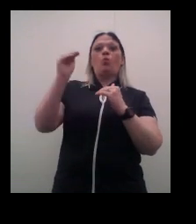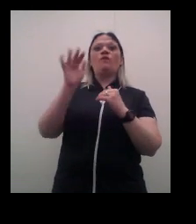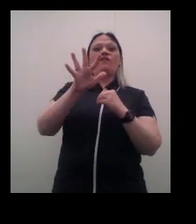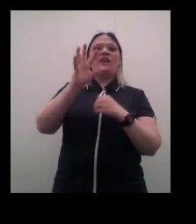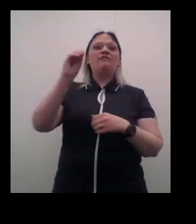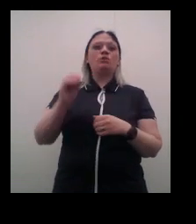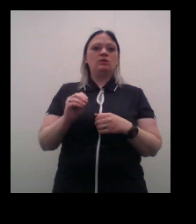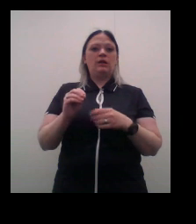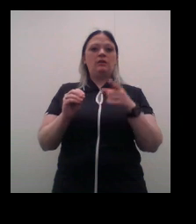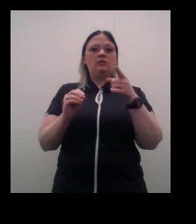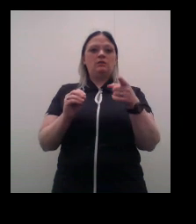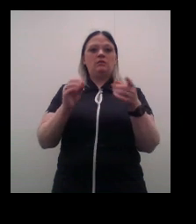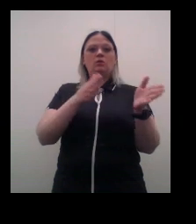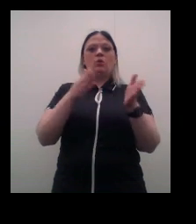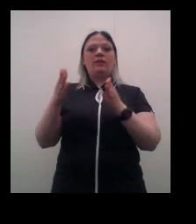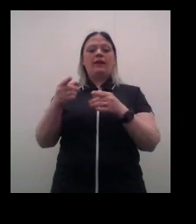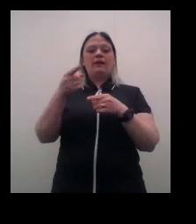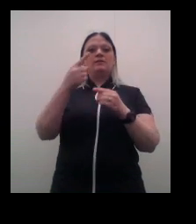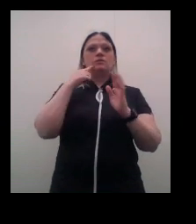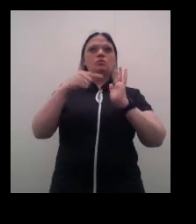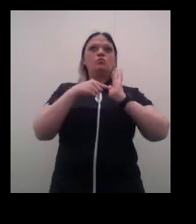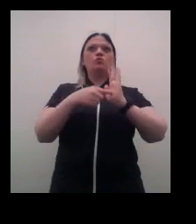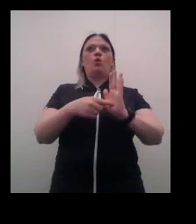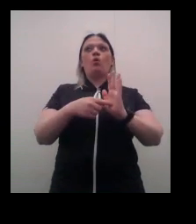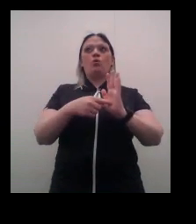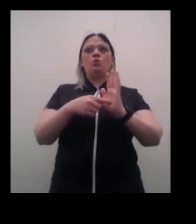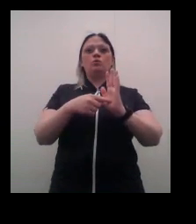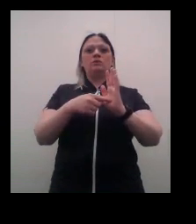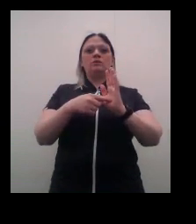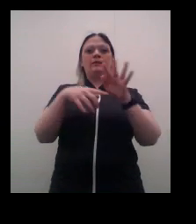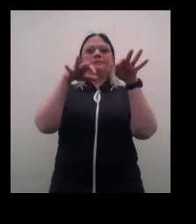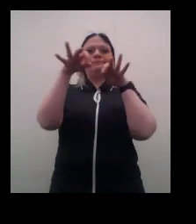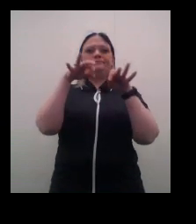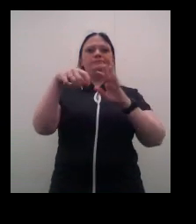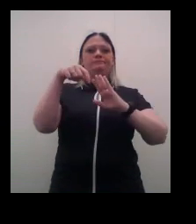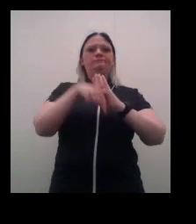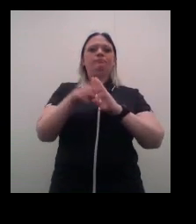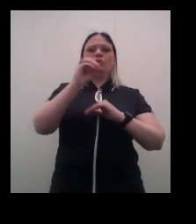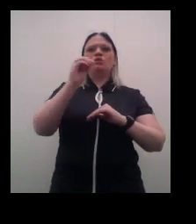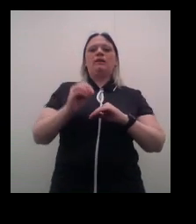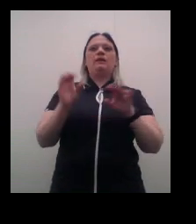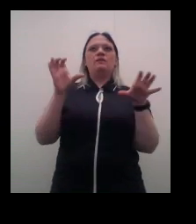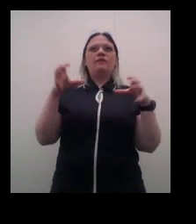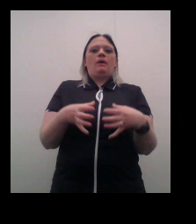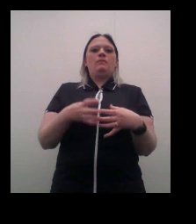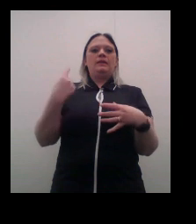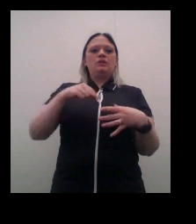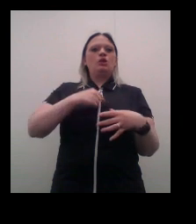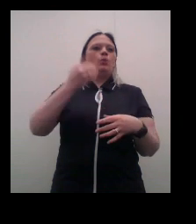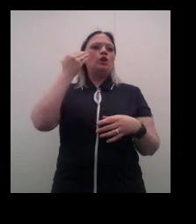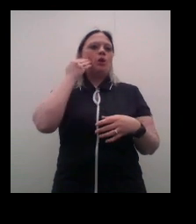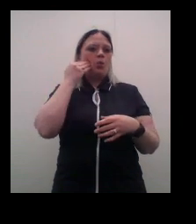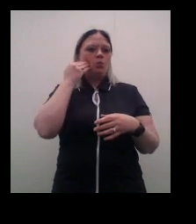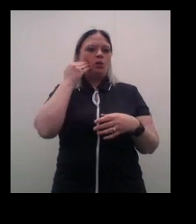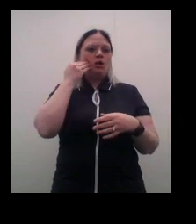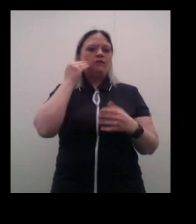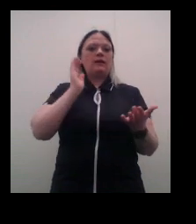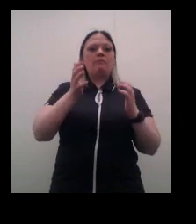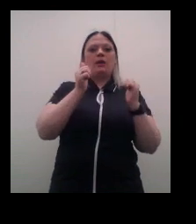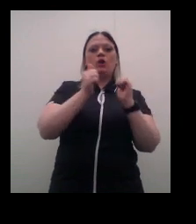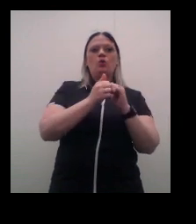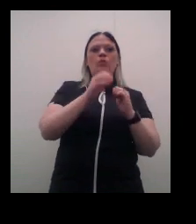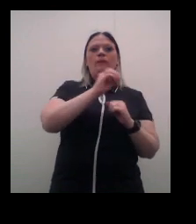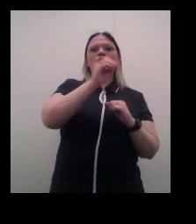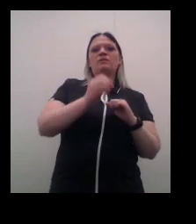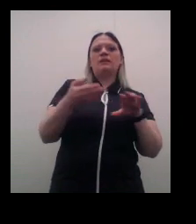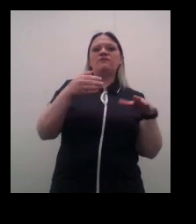slide, which breaks down and does an examination of the percentage of population that we know of versus the percentage of fatalities.